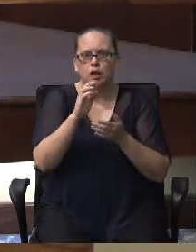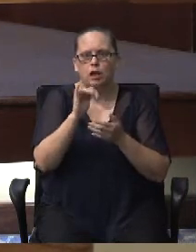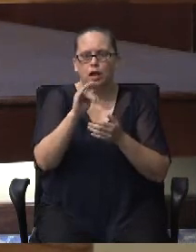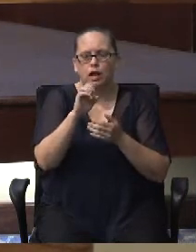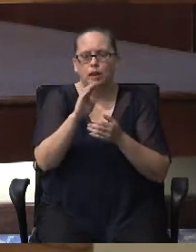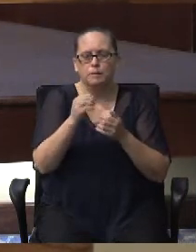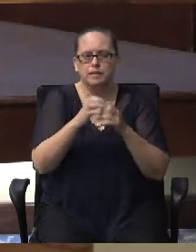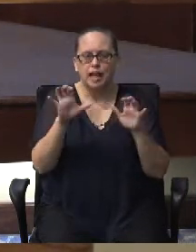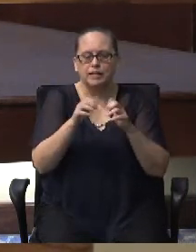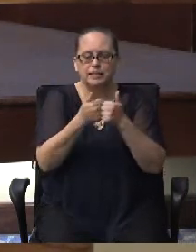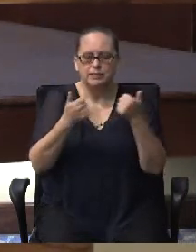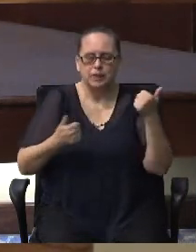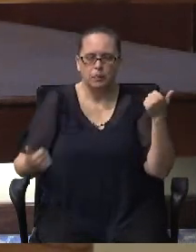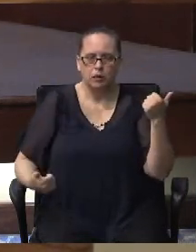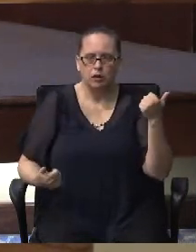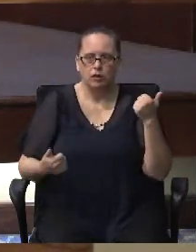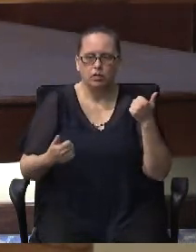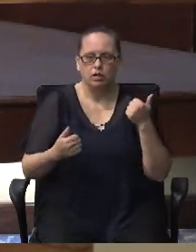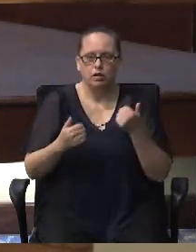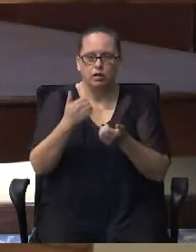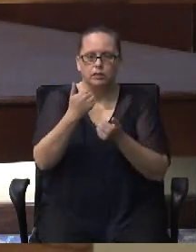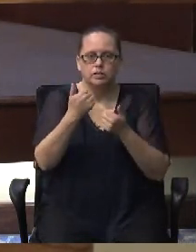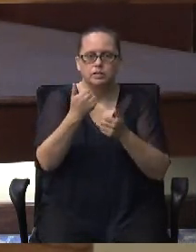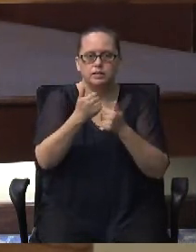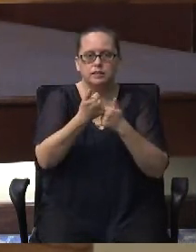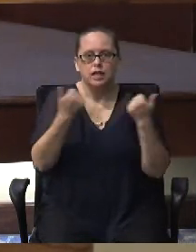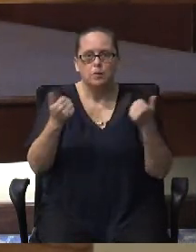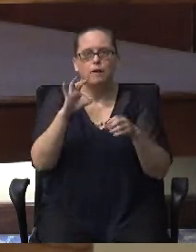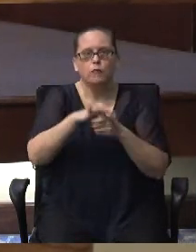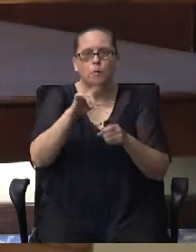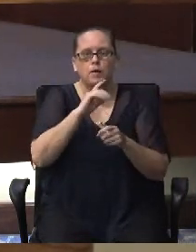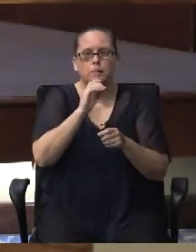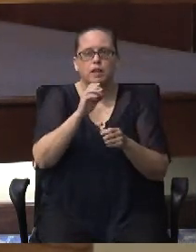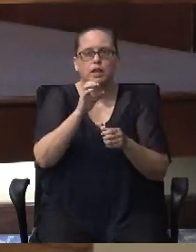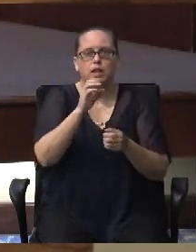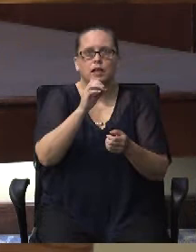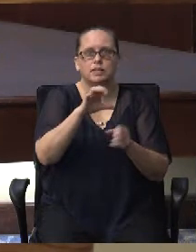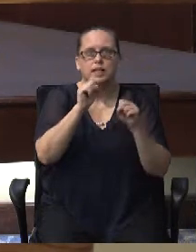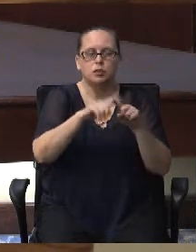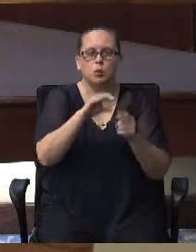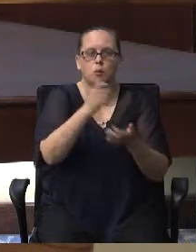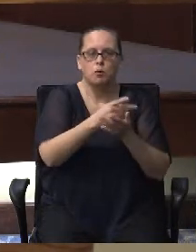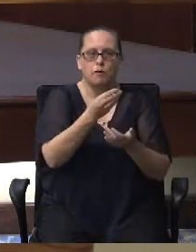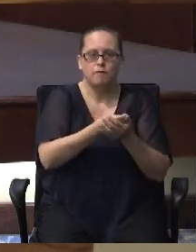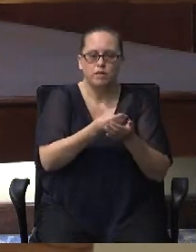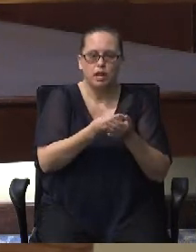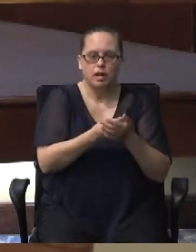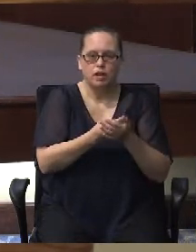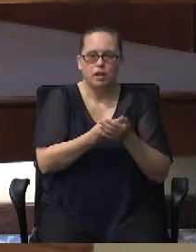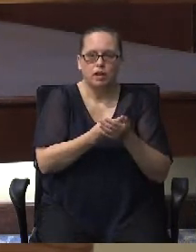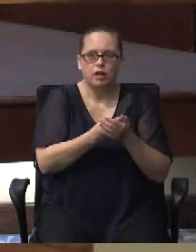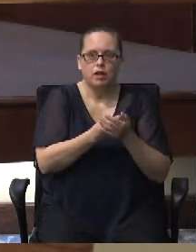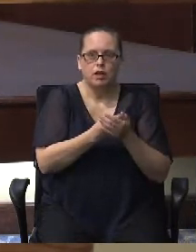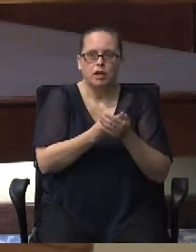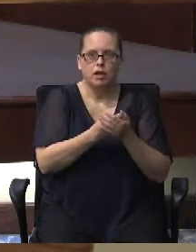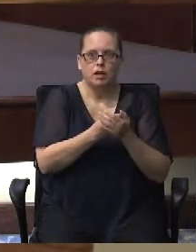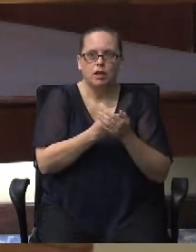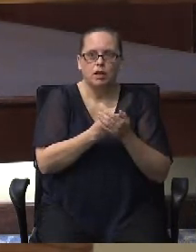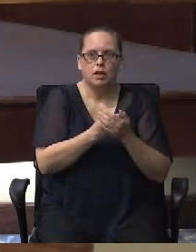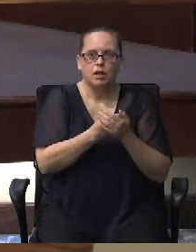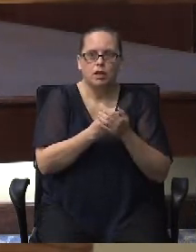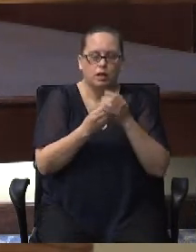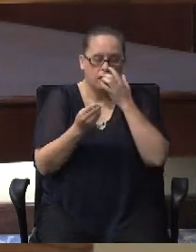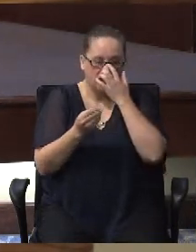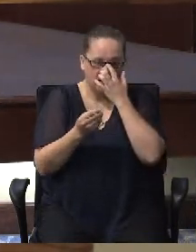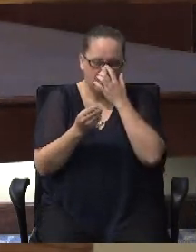acted separately. A separate vote must be taken to approve the funding for the Baylor University-related items, as Councilmembers Palmer and